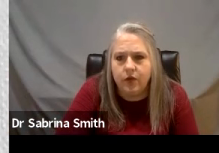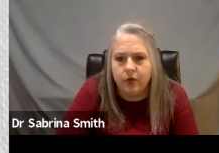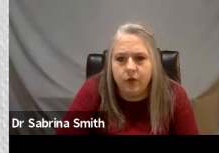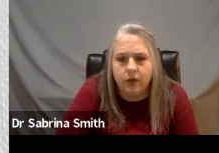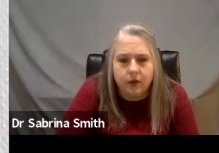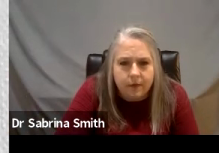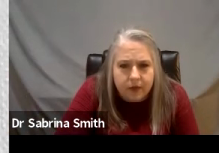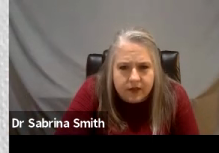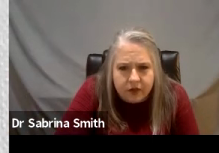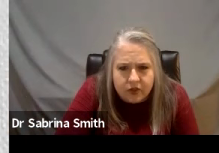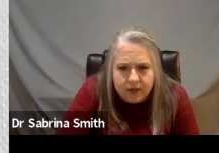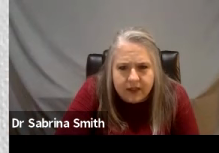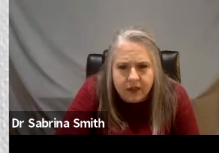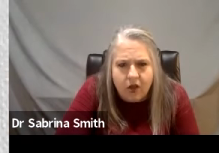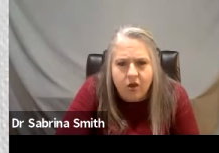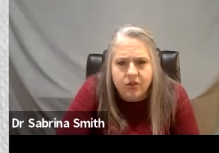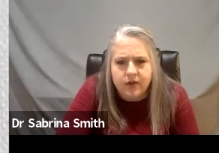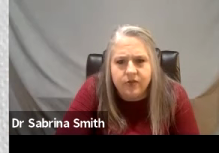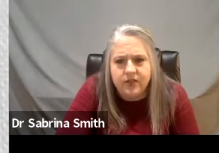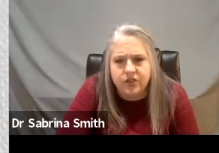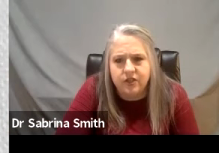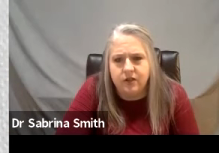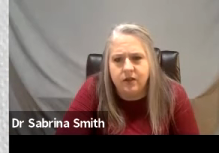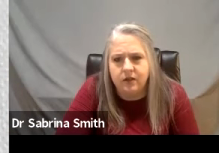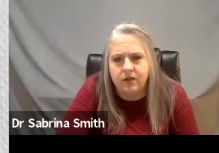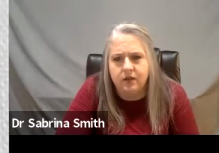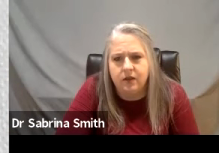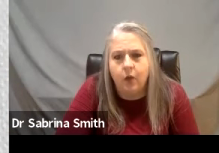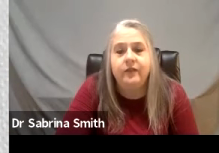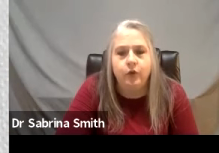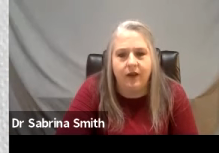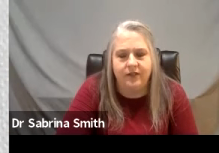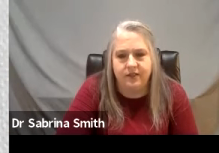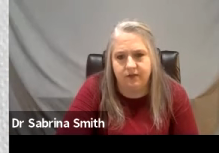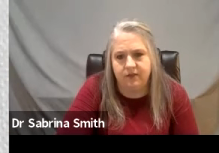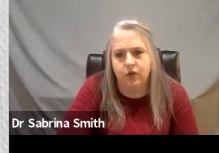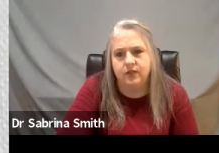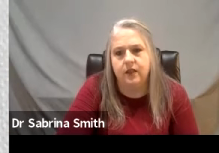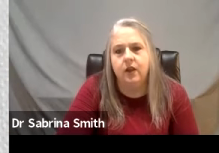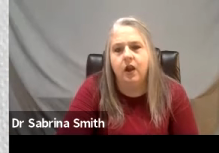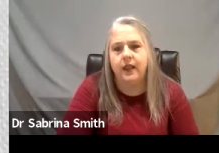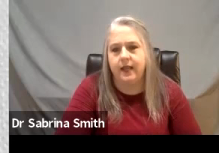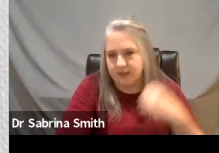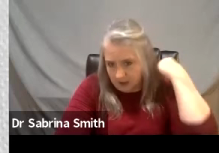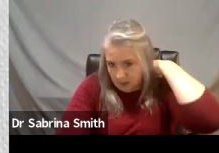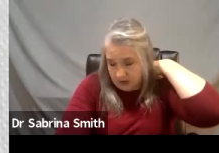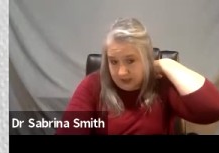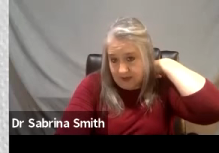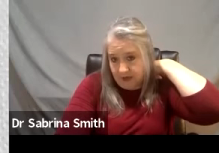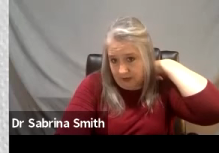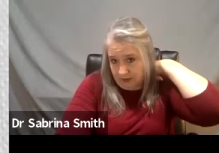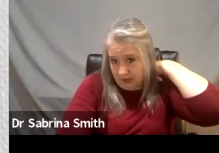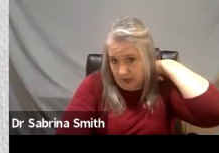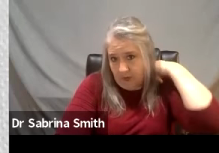Oh no, difficulty. Would like to log into another session. Oh, if you're having difficulty. All right, yes. Marcy